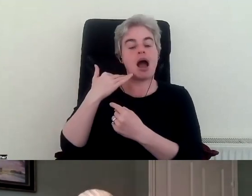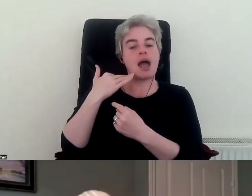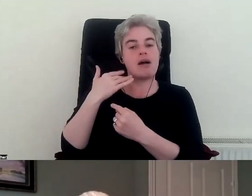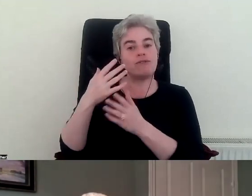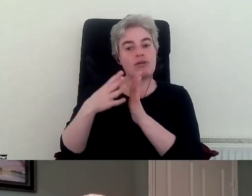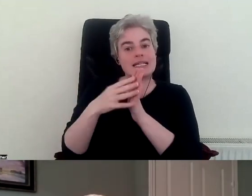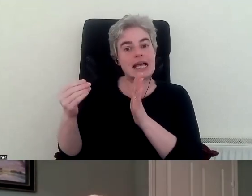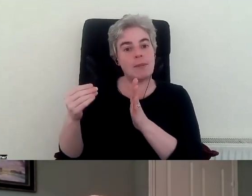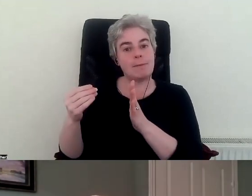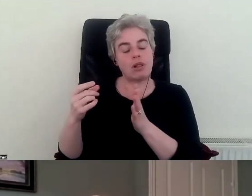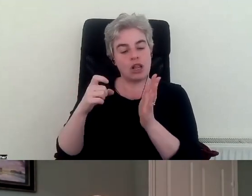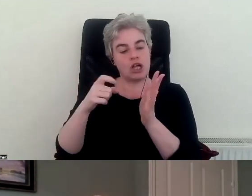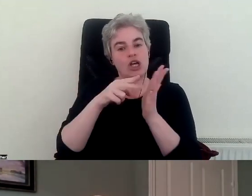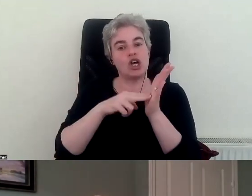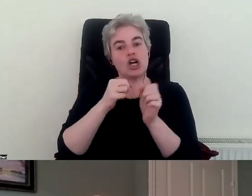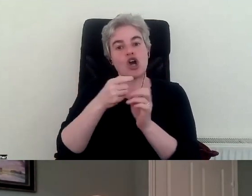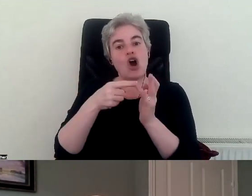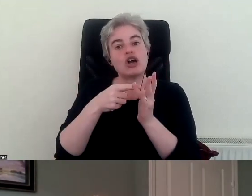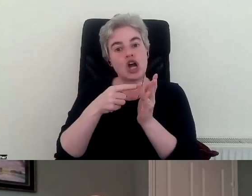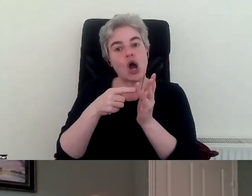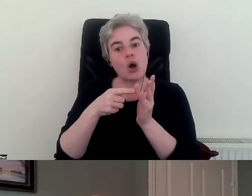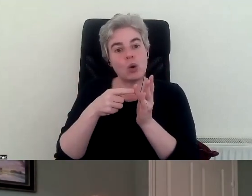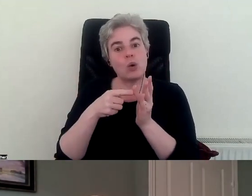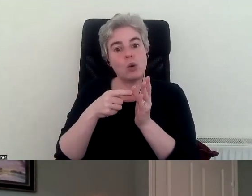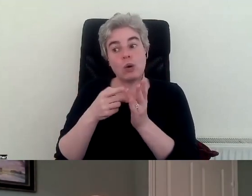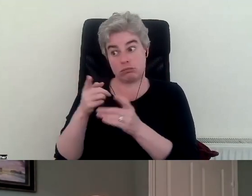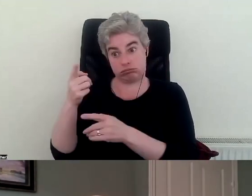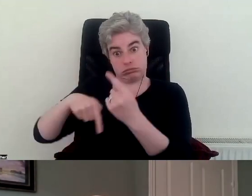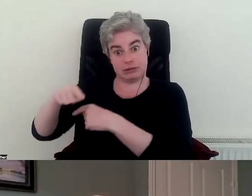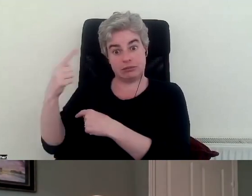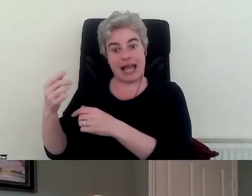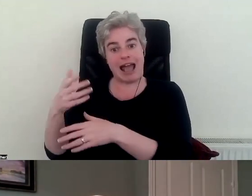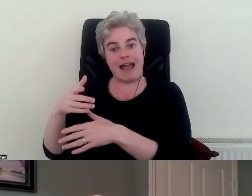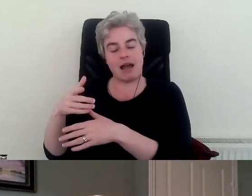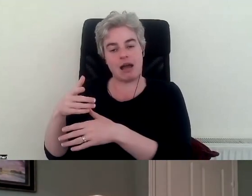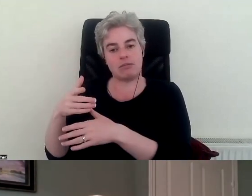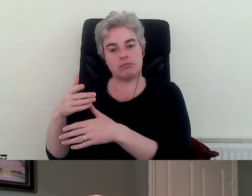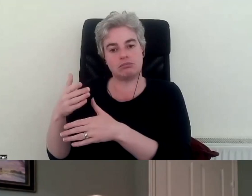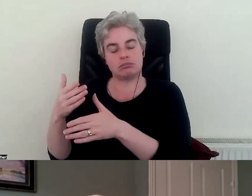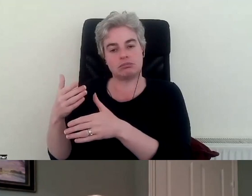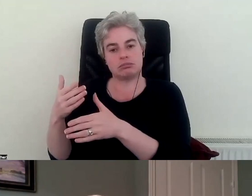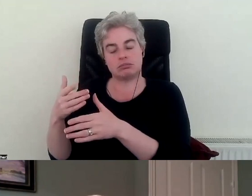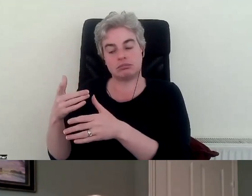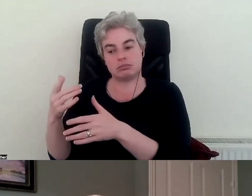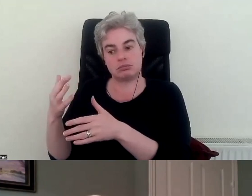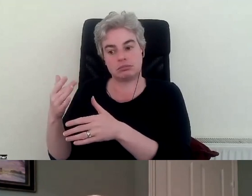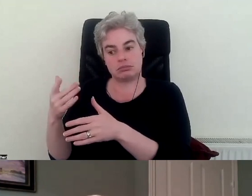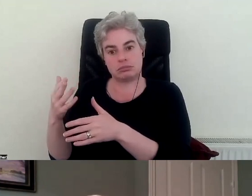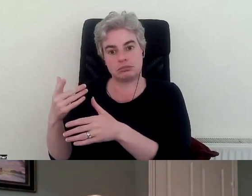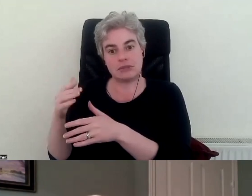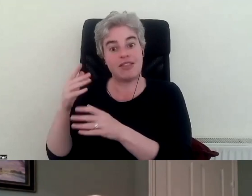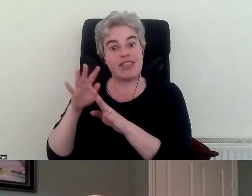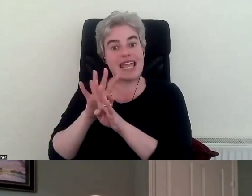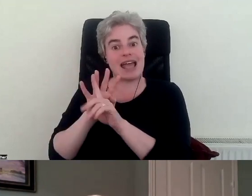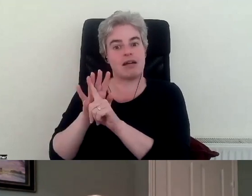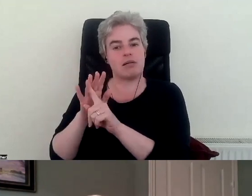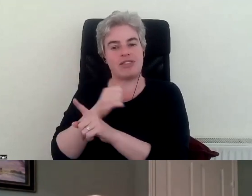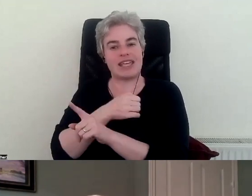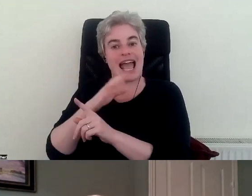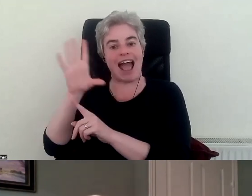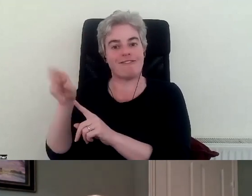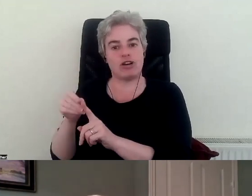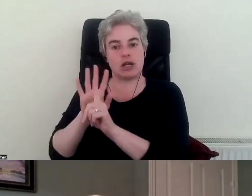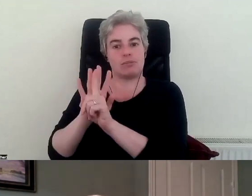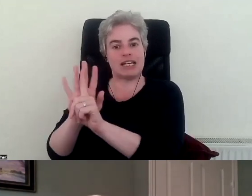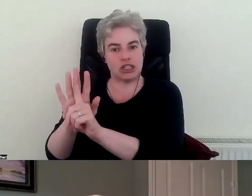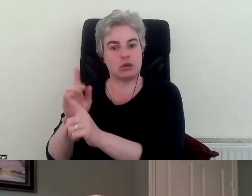in Congo, which was outside the empire, by Africans, no British missionaries, but the Anglican mission in Congo was by